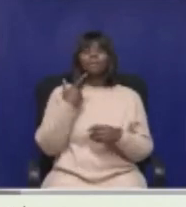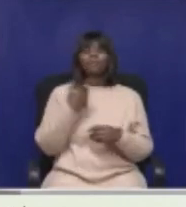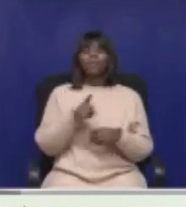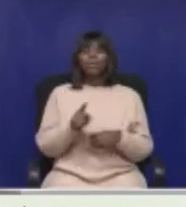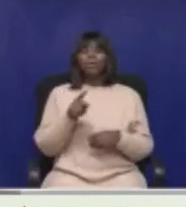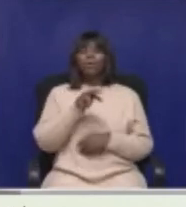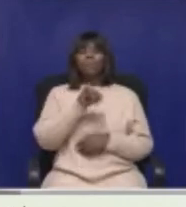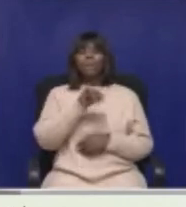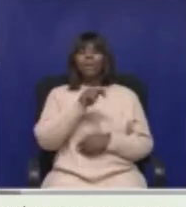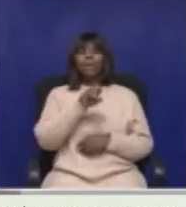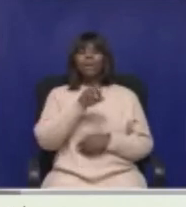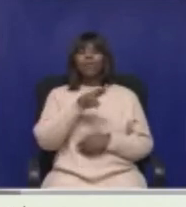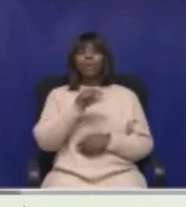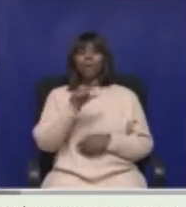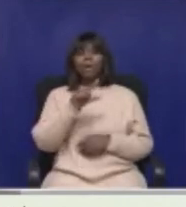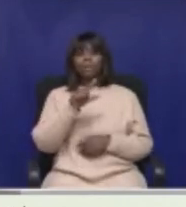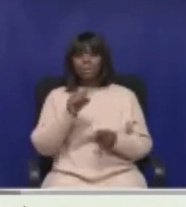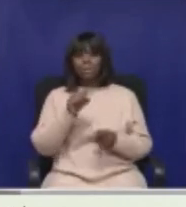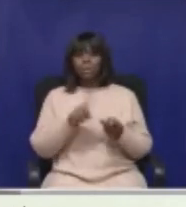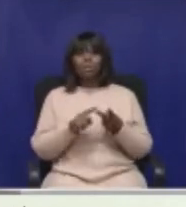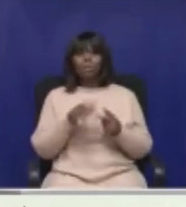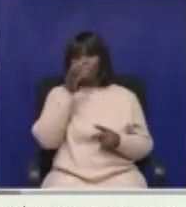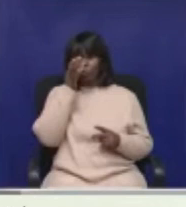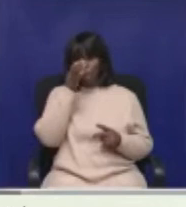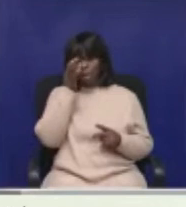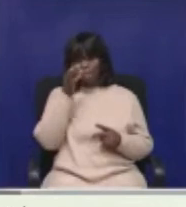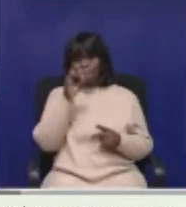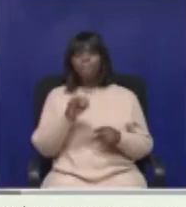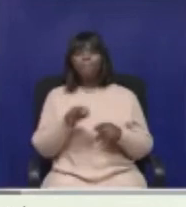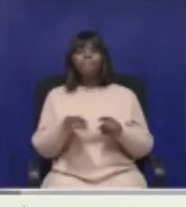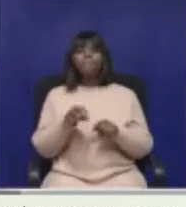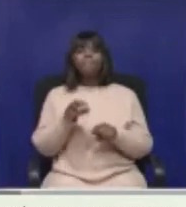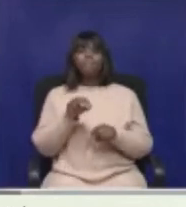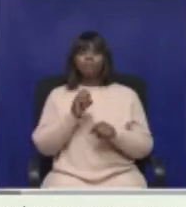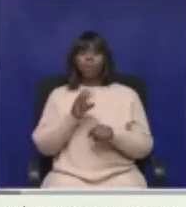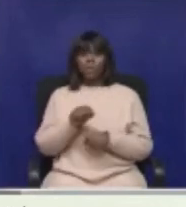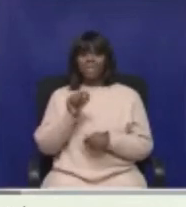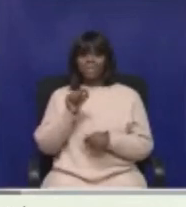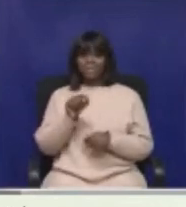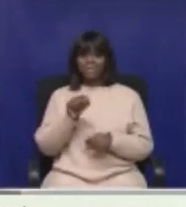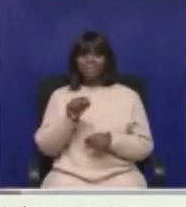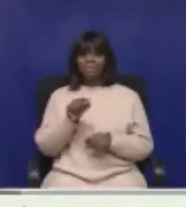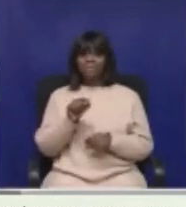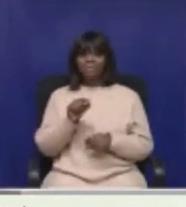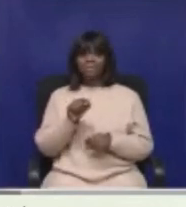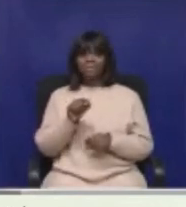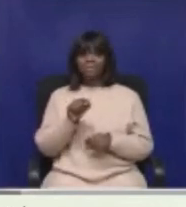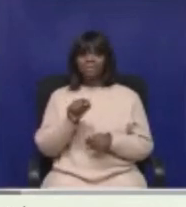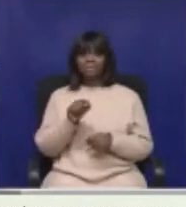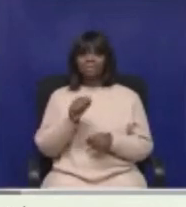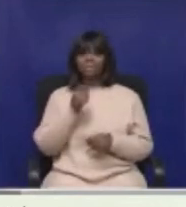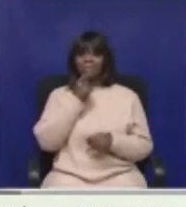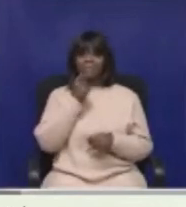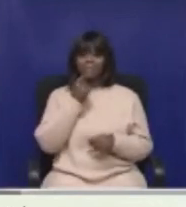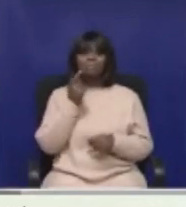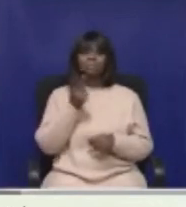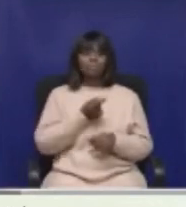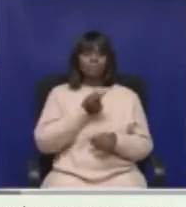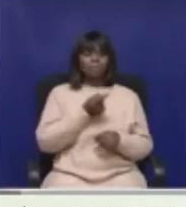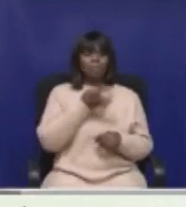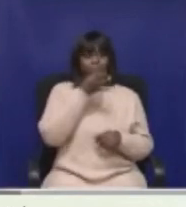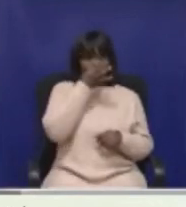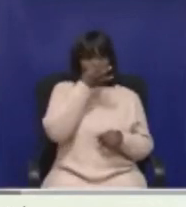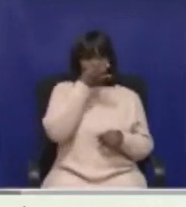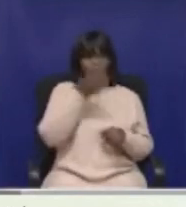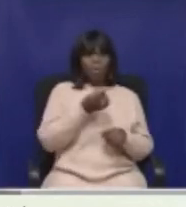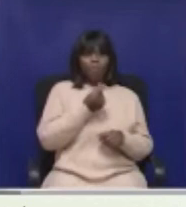Resources, but were you going to, the indication was that there was going to be a fuel price